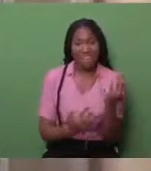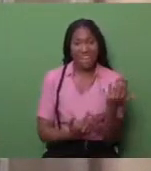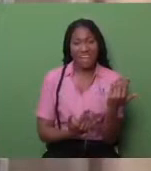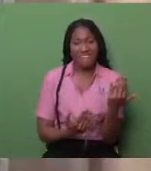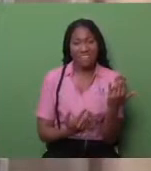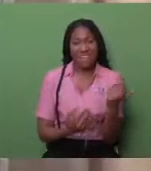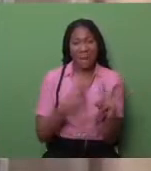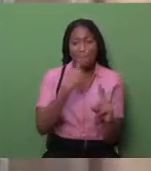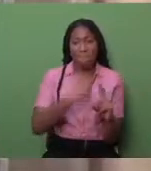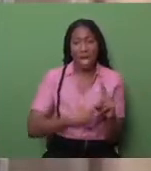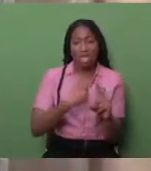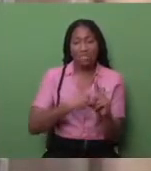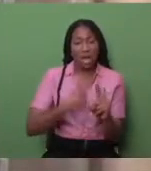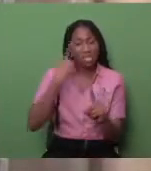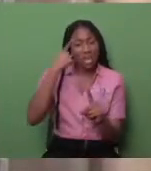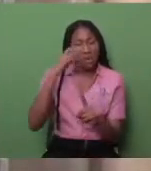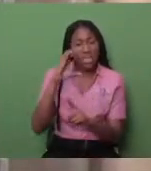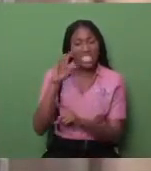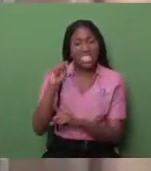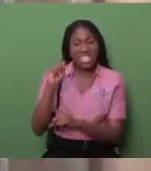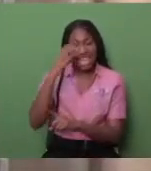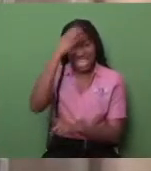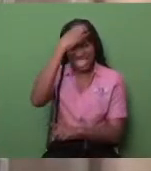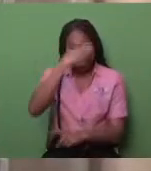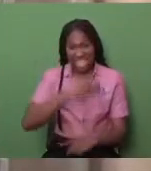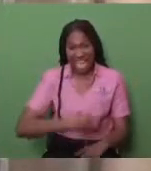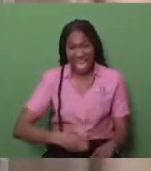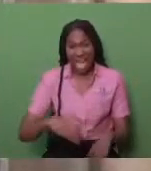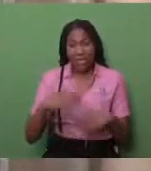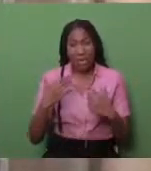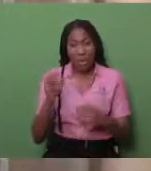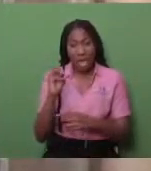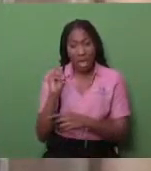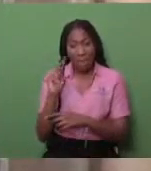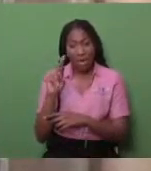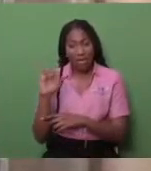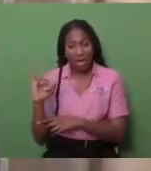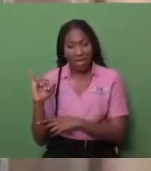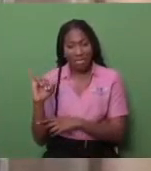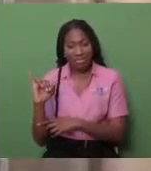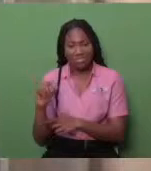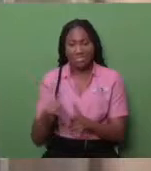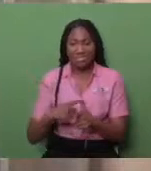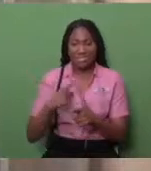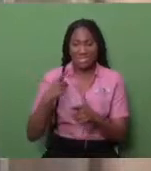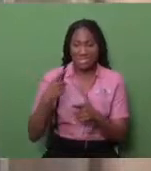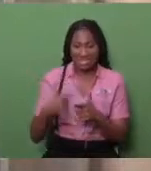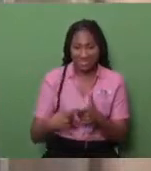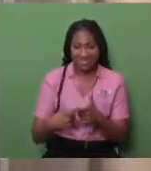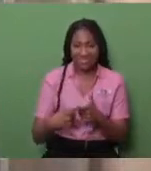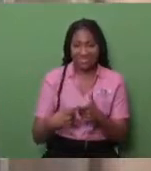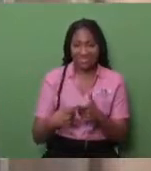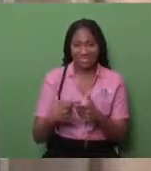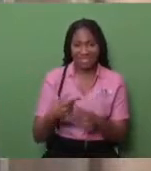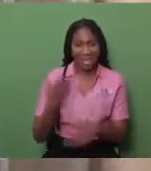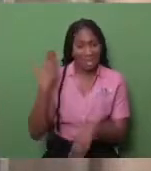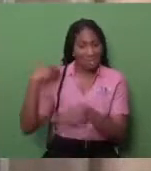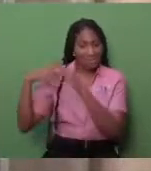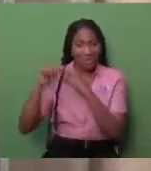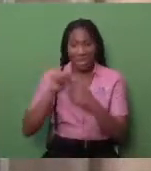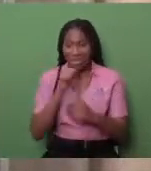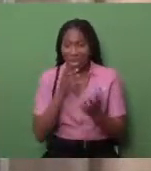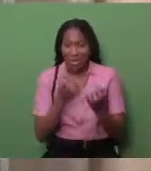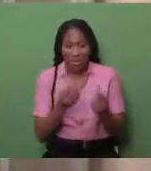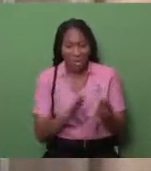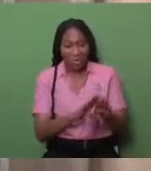MRI. They have sat back and refused to open hospitals, as I said, out of bad mind. Yet they're coming now to parade up and